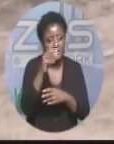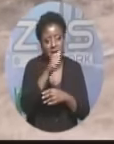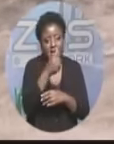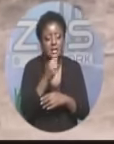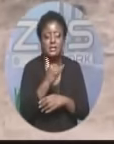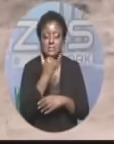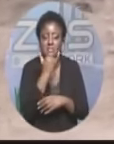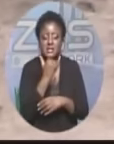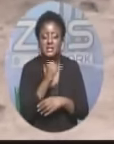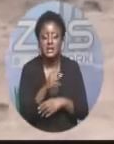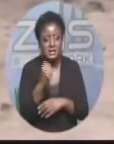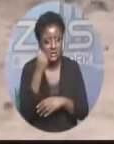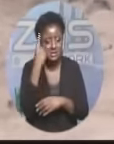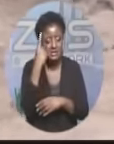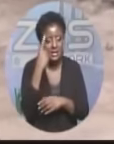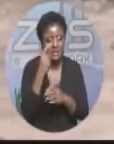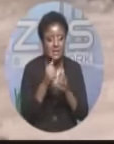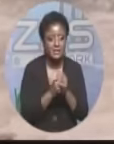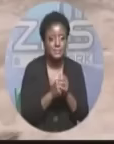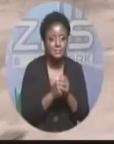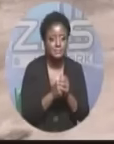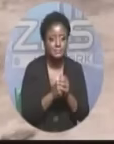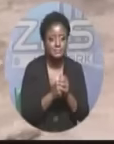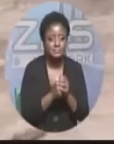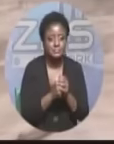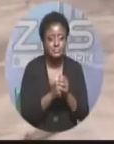be key to tackling this vexing issue.